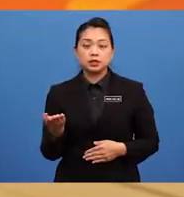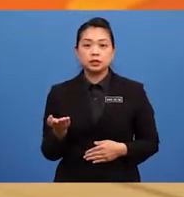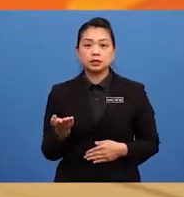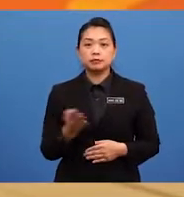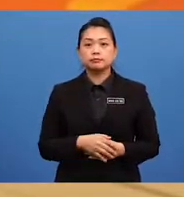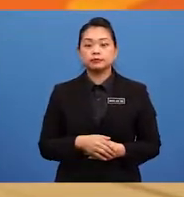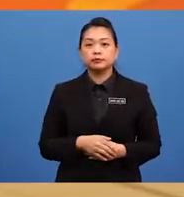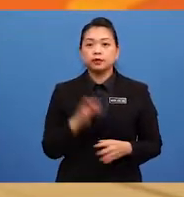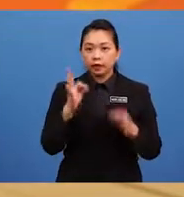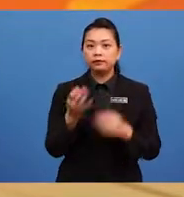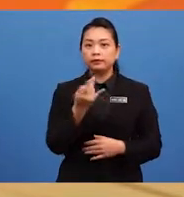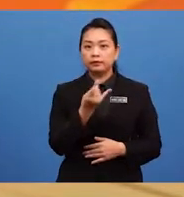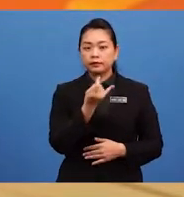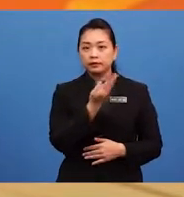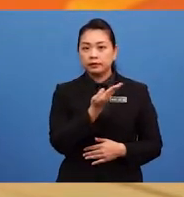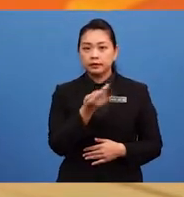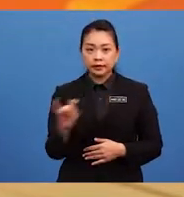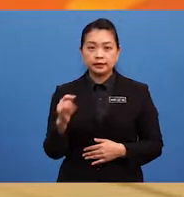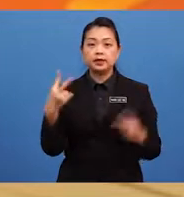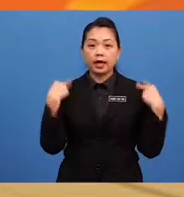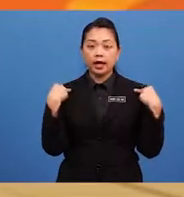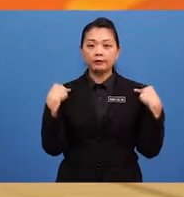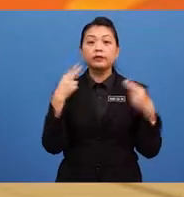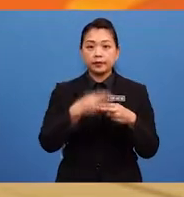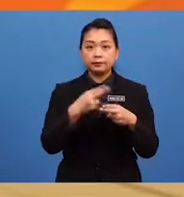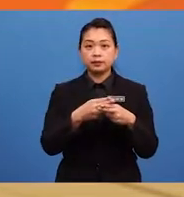they have a name, they are all nouns.